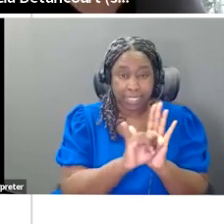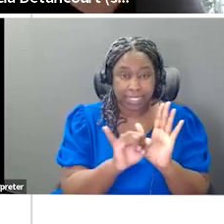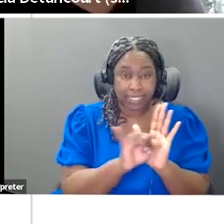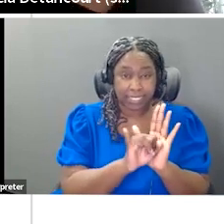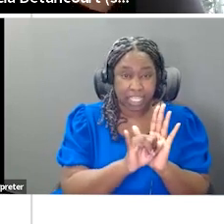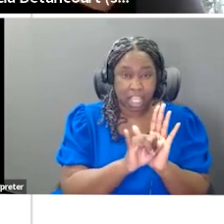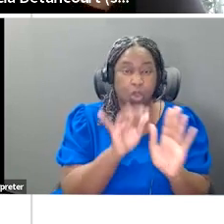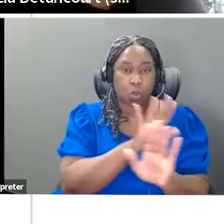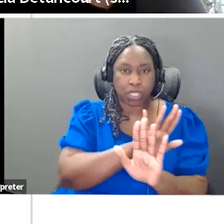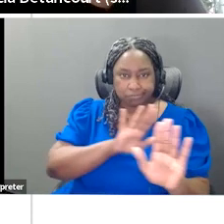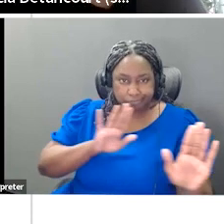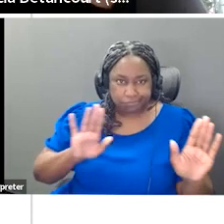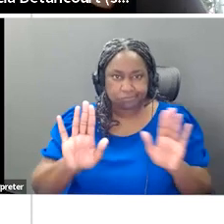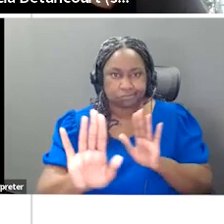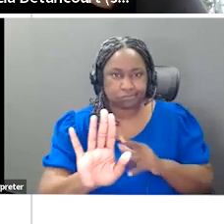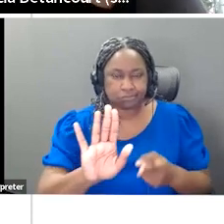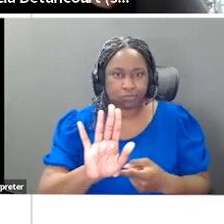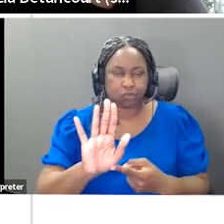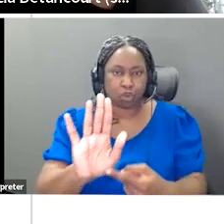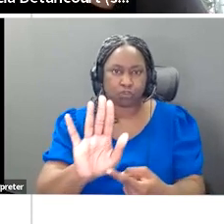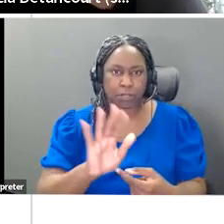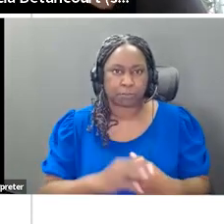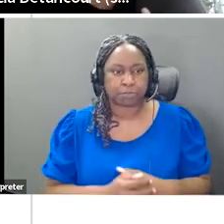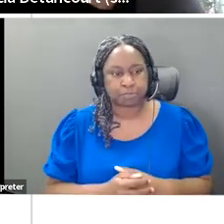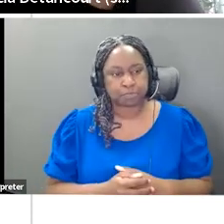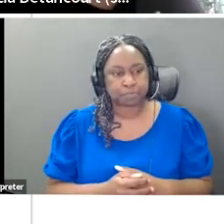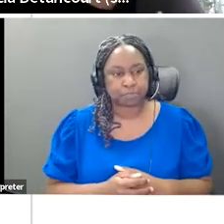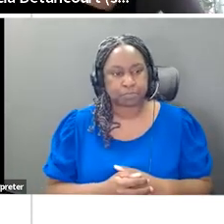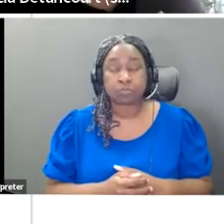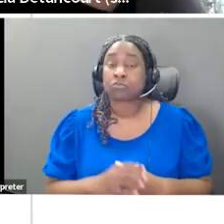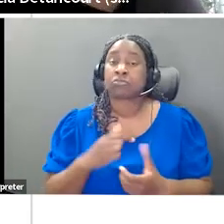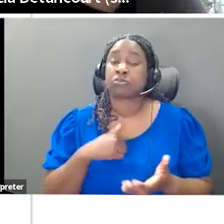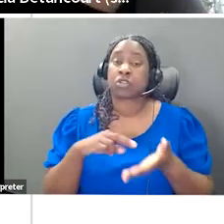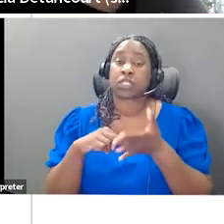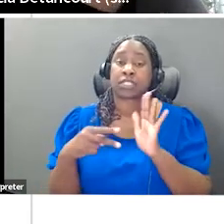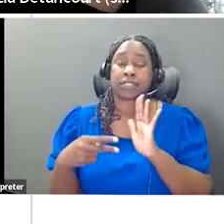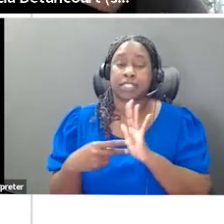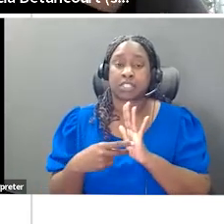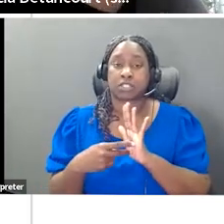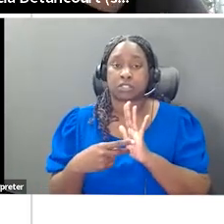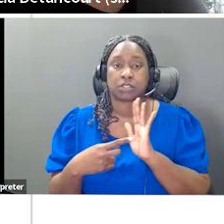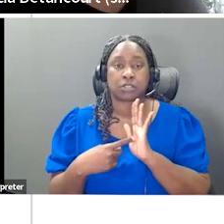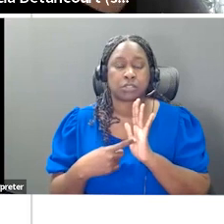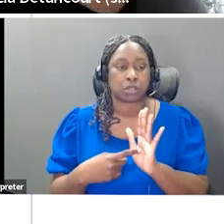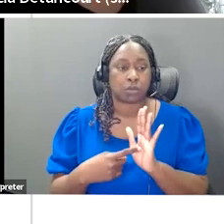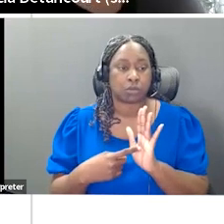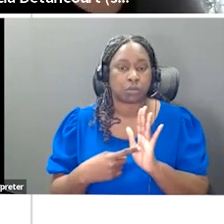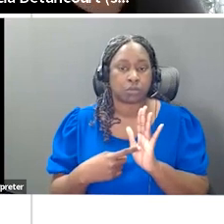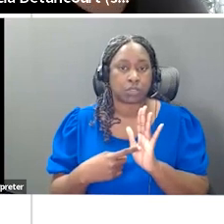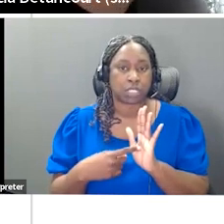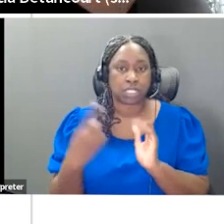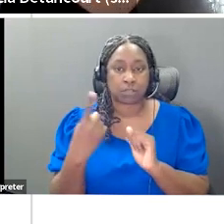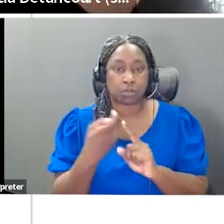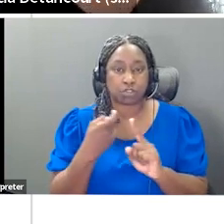forefront. So we set out with the intention of featuring someone